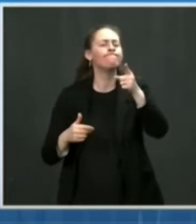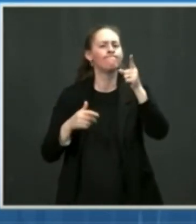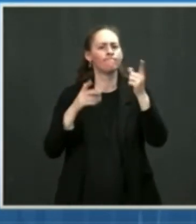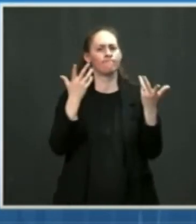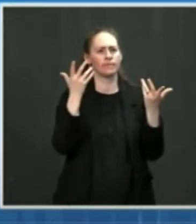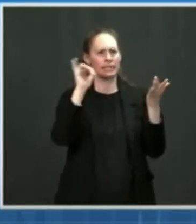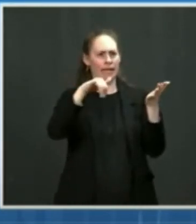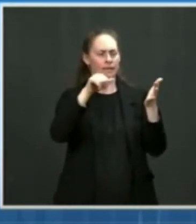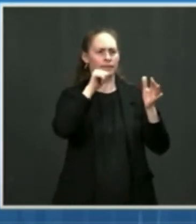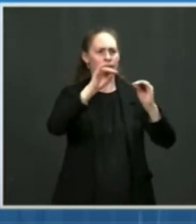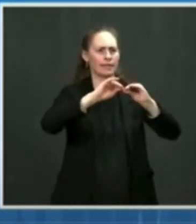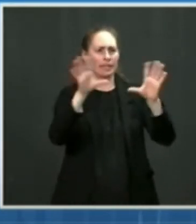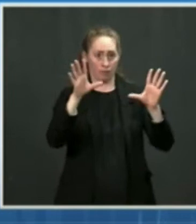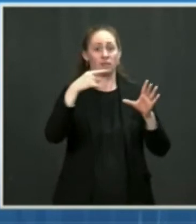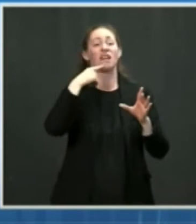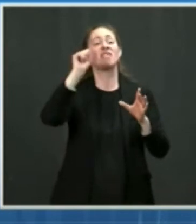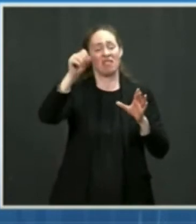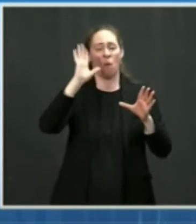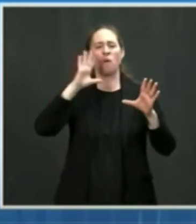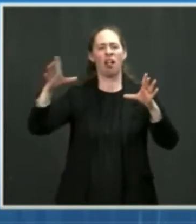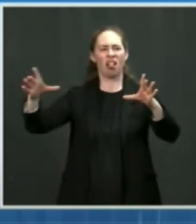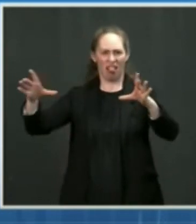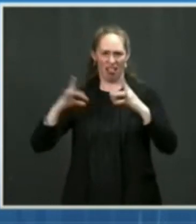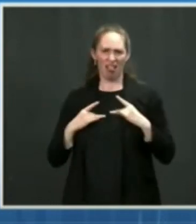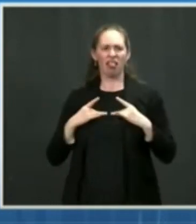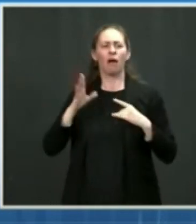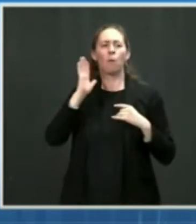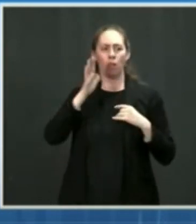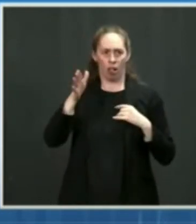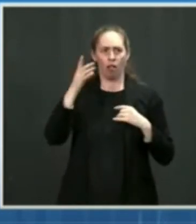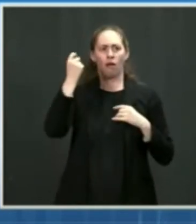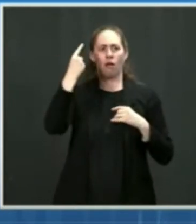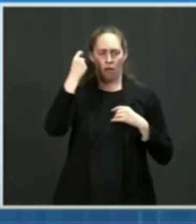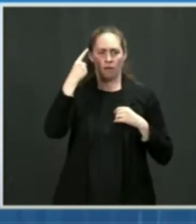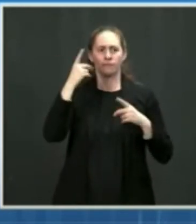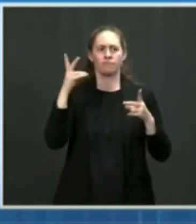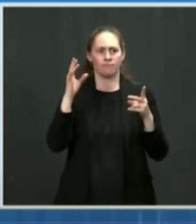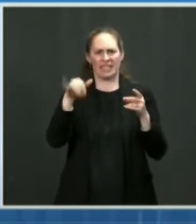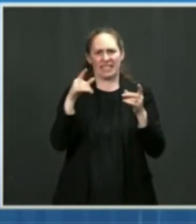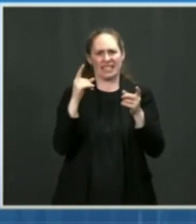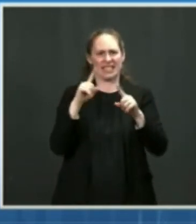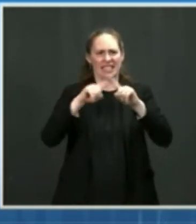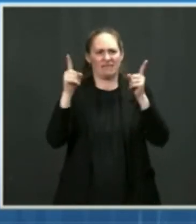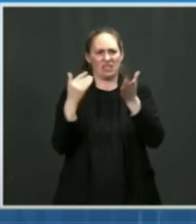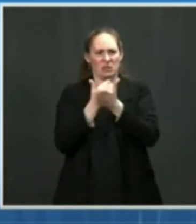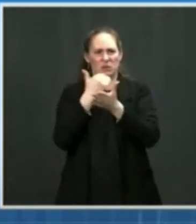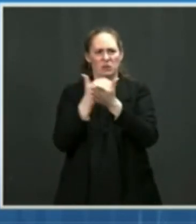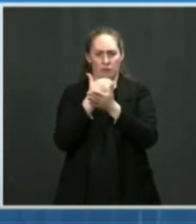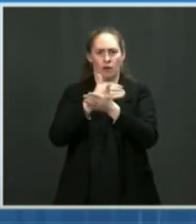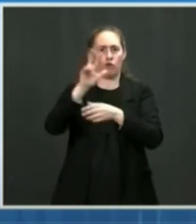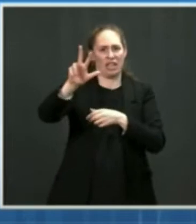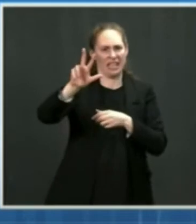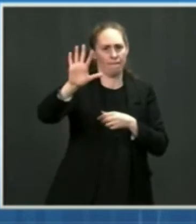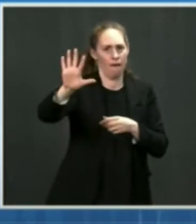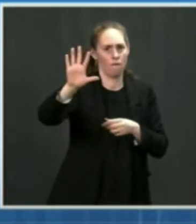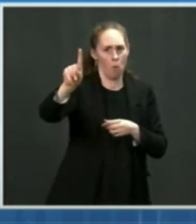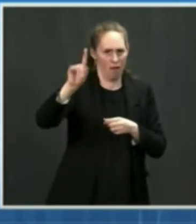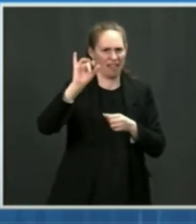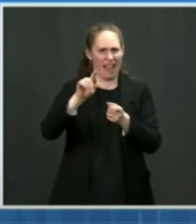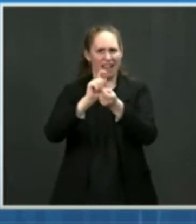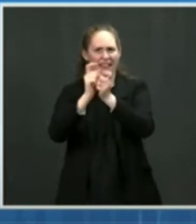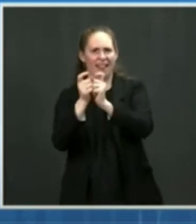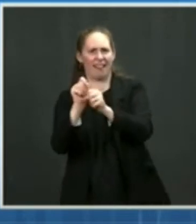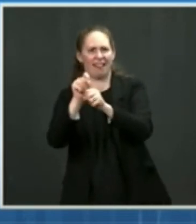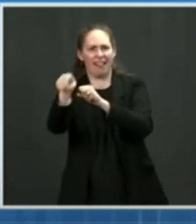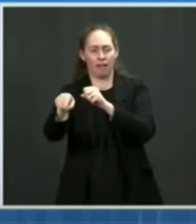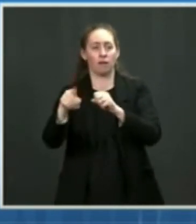you would get infected with the more difficult variant, which was 351. that doesn't mean you have a greater chance of getting it, because when you